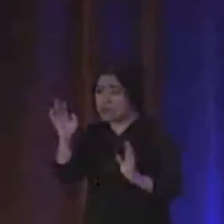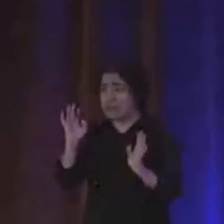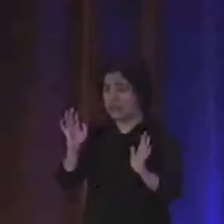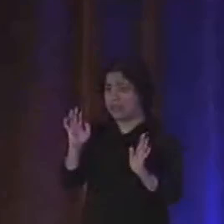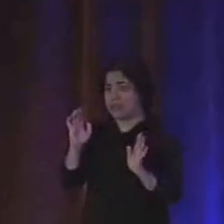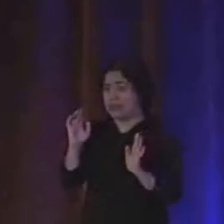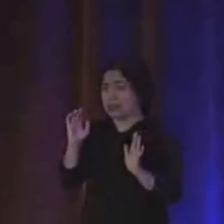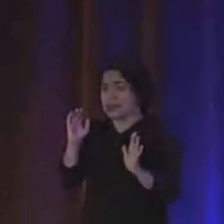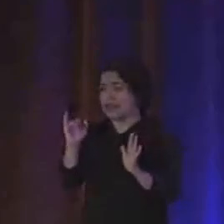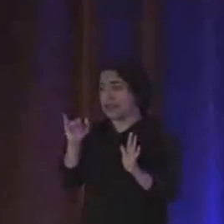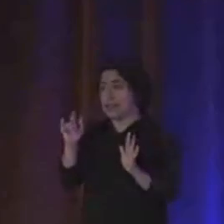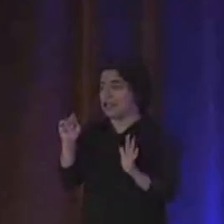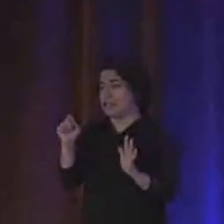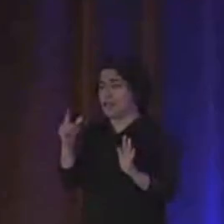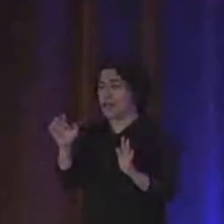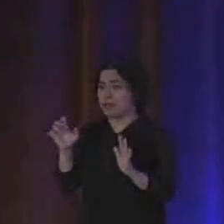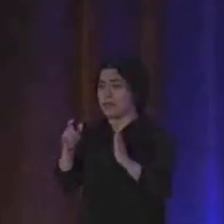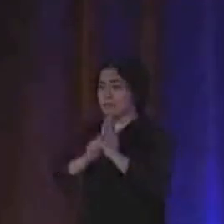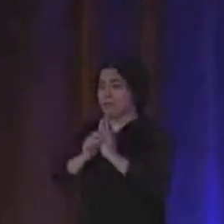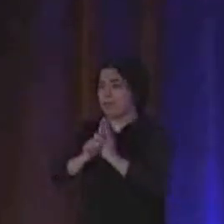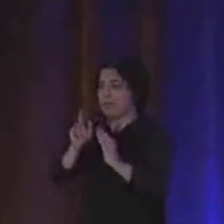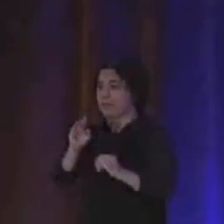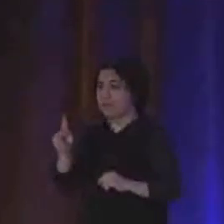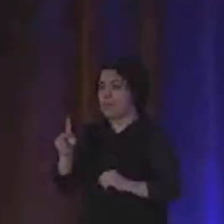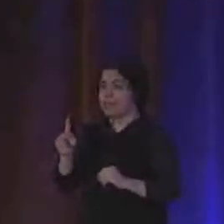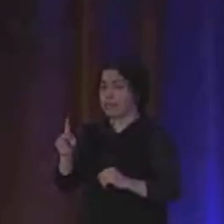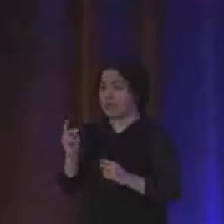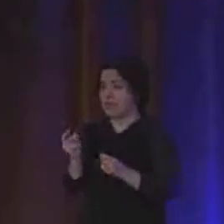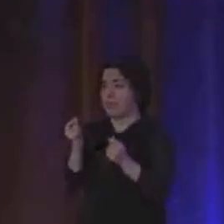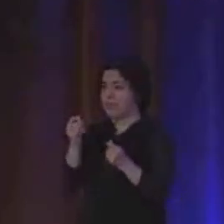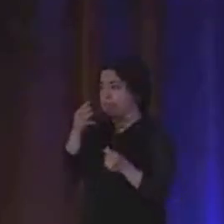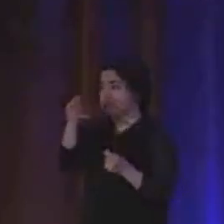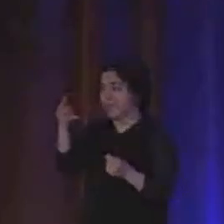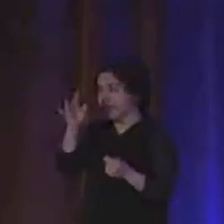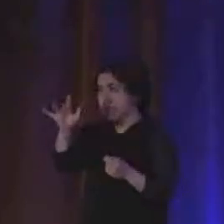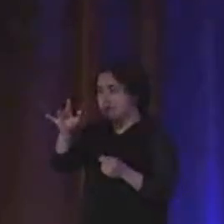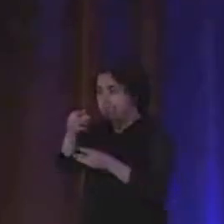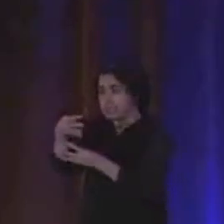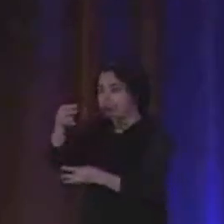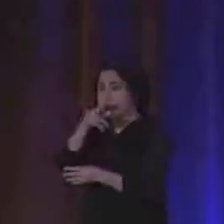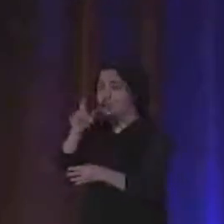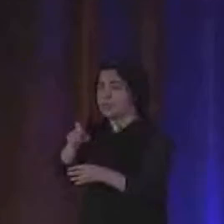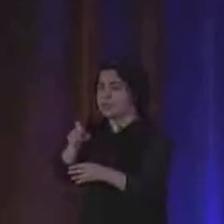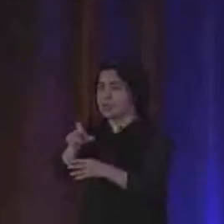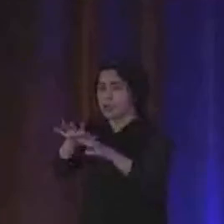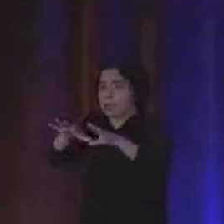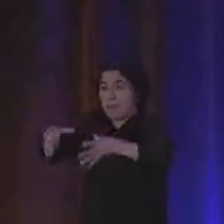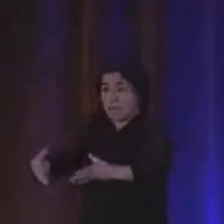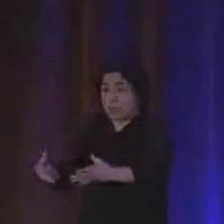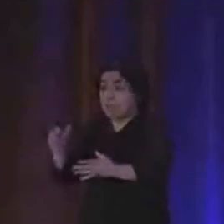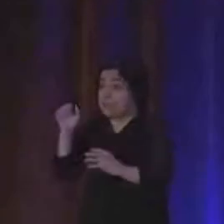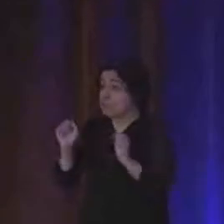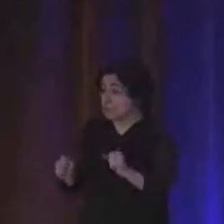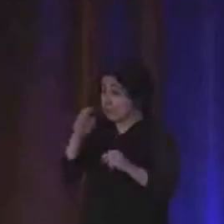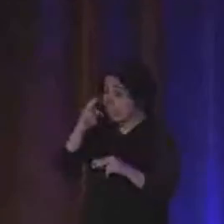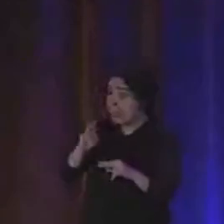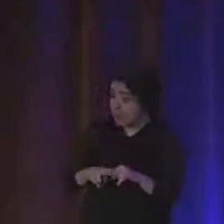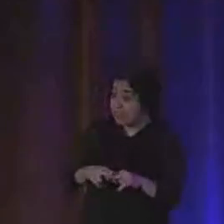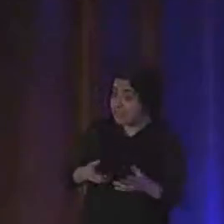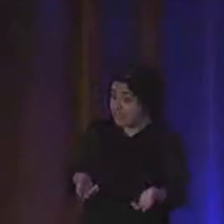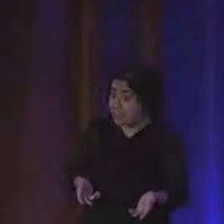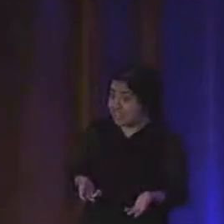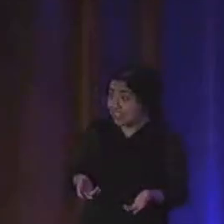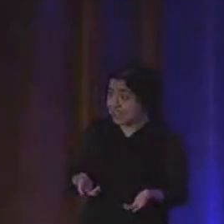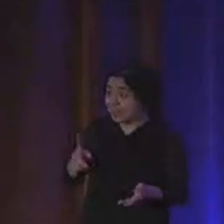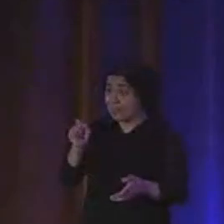this toggle menu links just to have a quick thing without even making a component. That could be fun. We